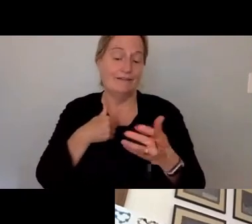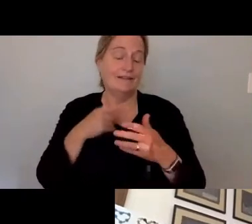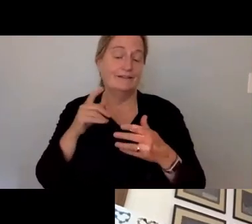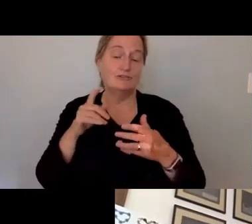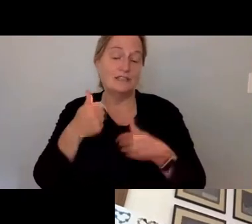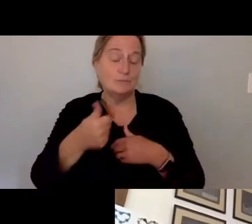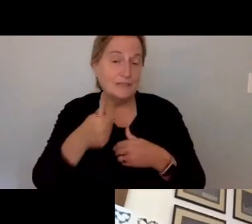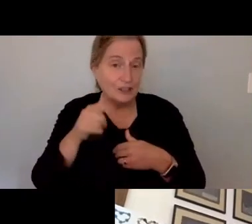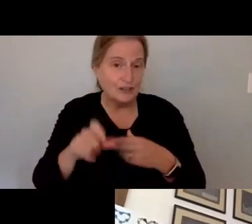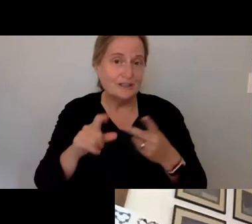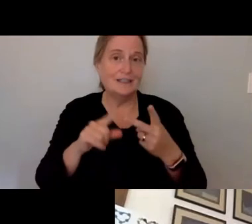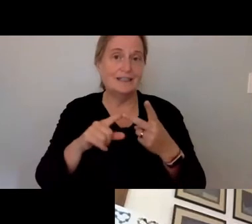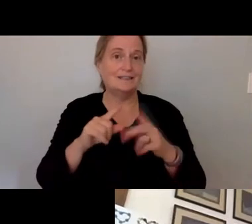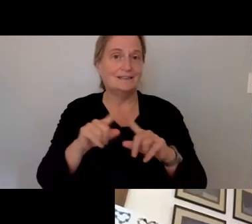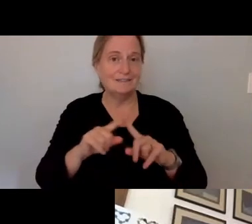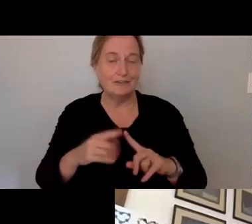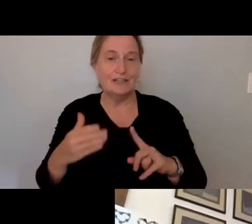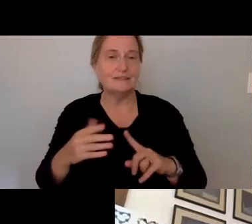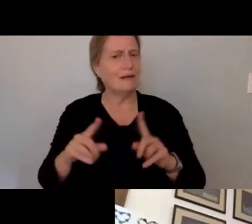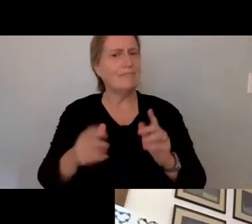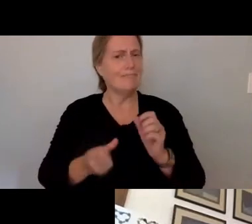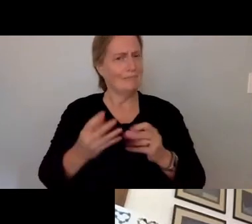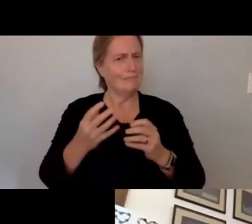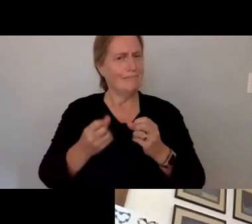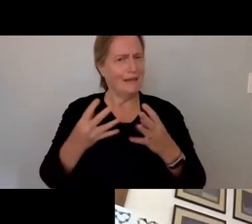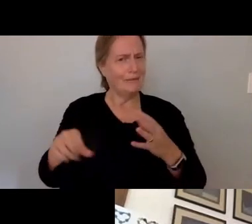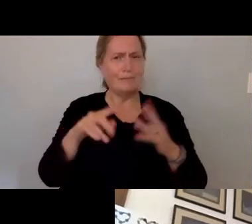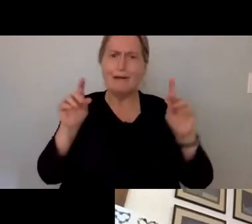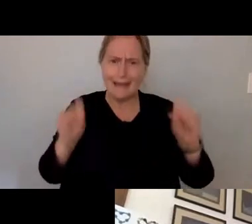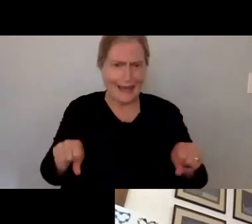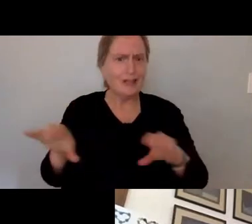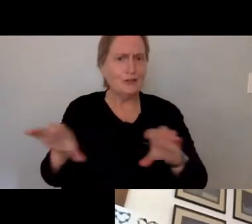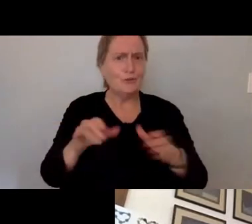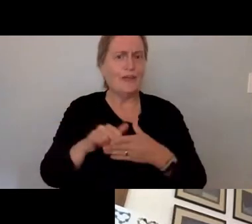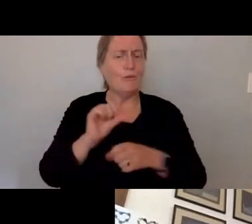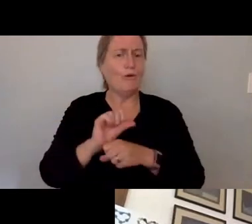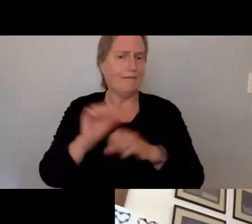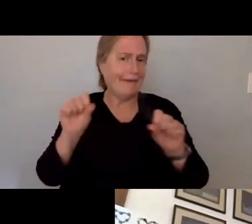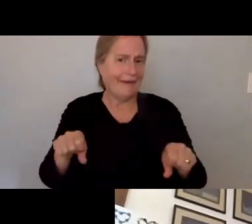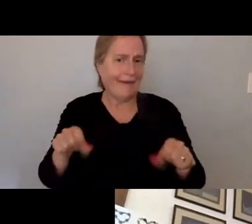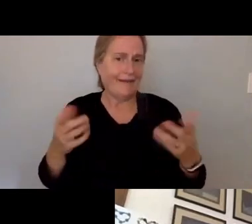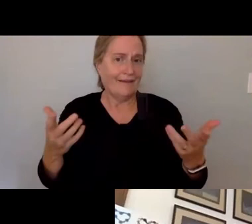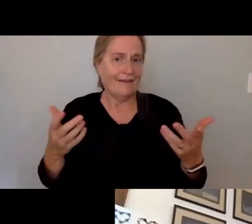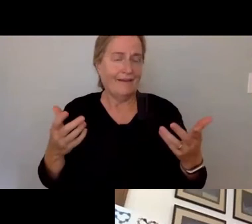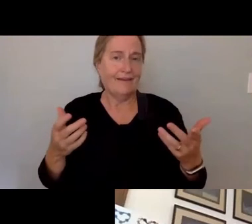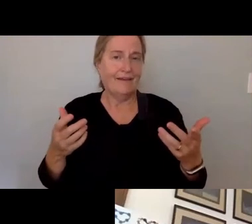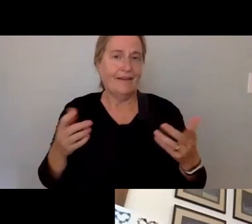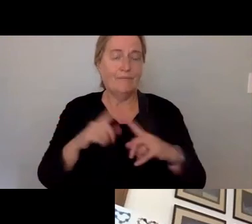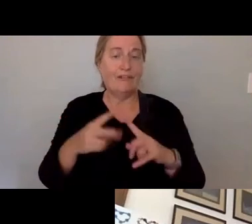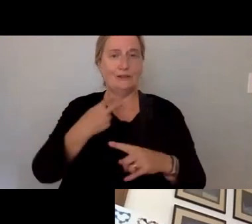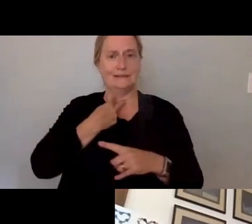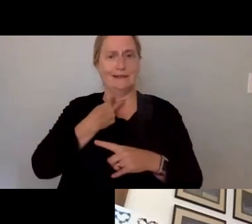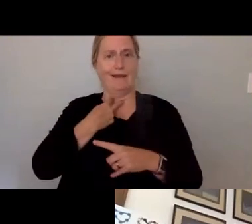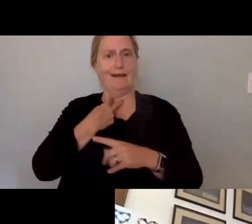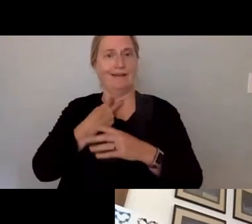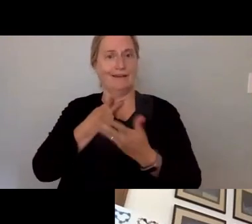these individuals who are otherwise going to languish, you know, in a group home or something, and which is just so horrible. And so if we can